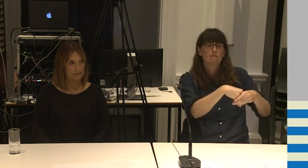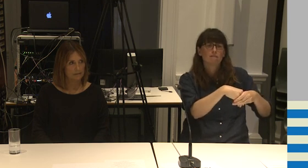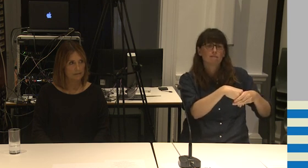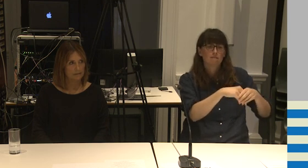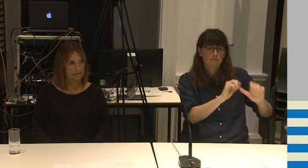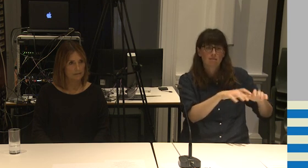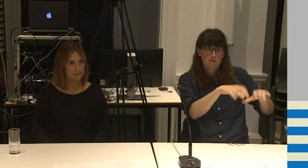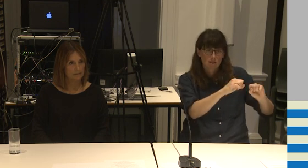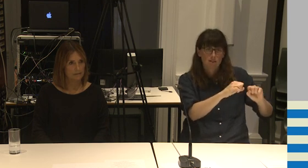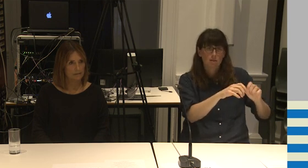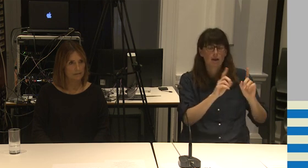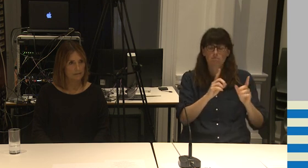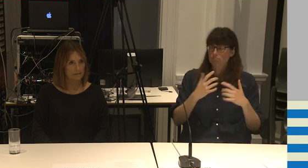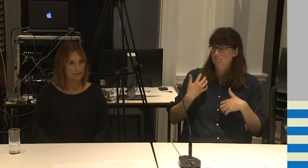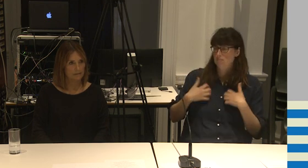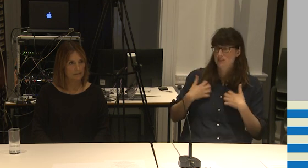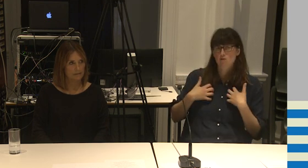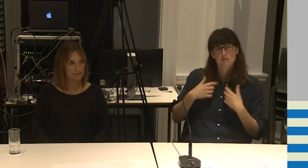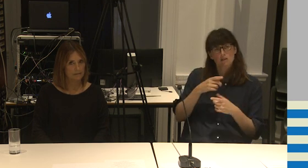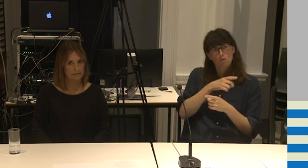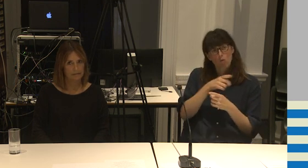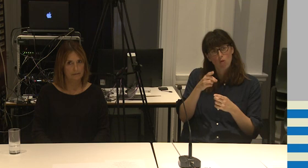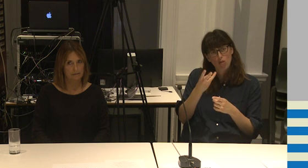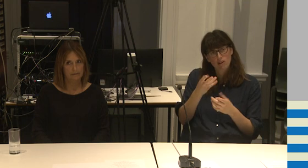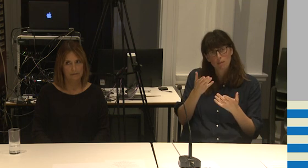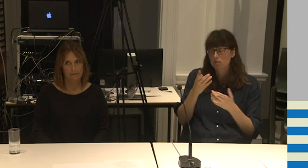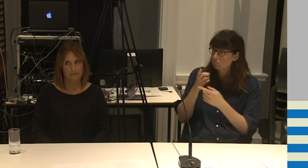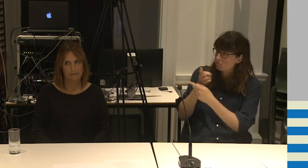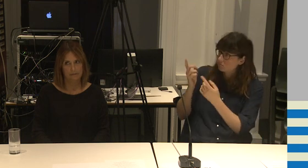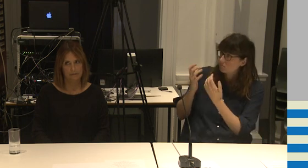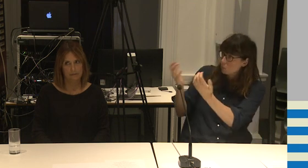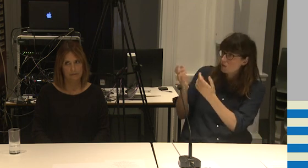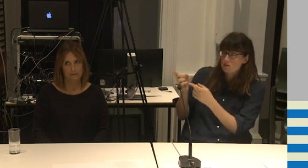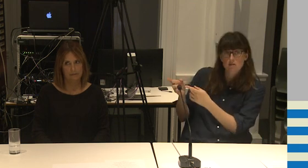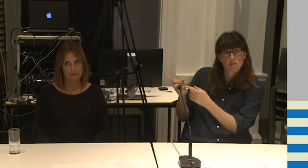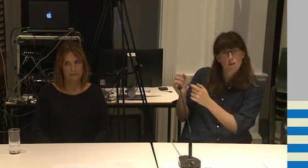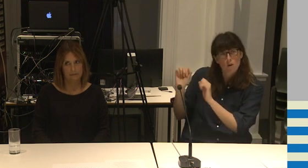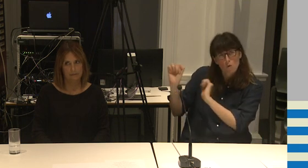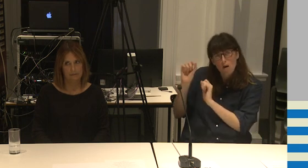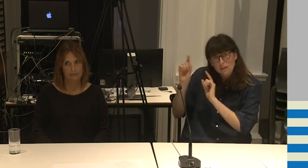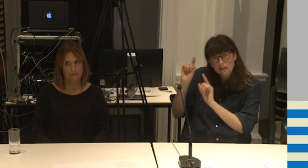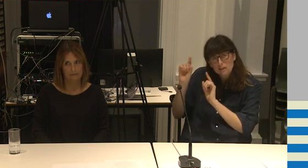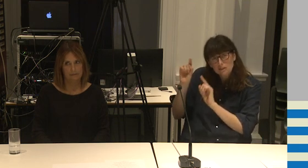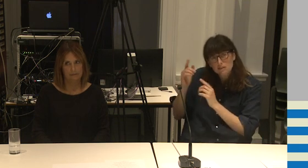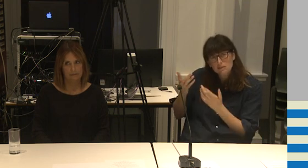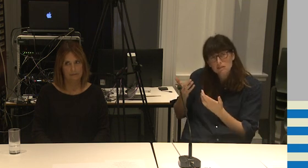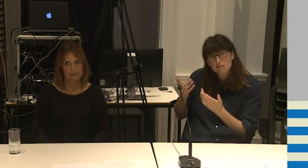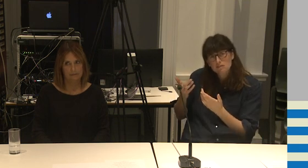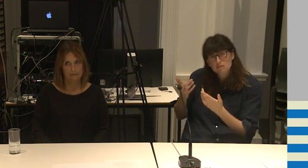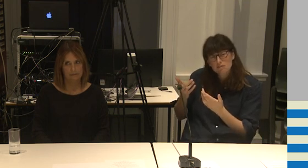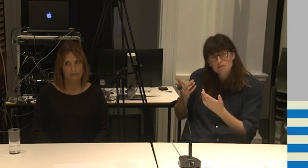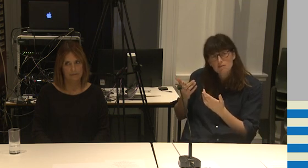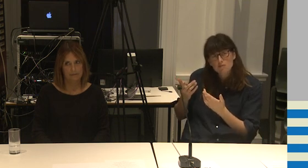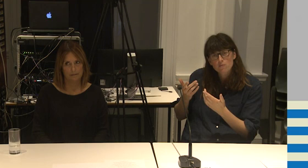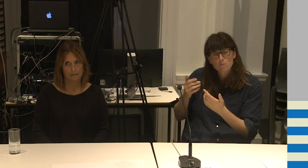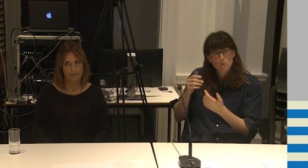what are the ways, and it'd be really interesting, I guess, to hear from the three of you, but also from everyone in the audience, if you have ideas on, especially